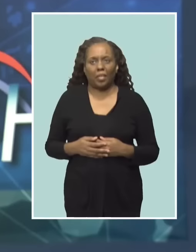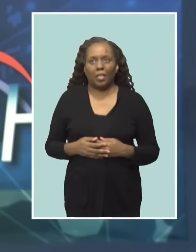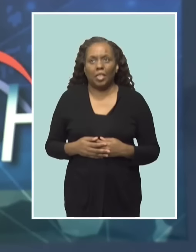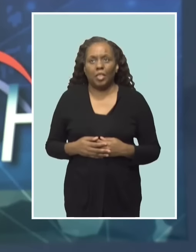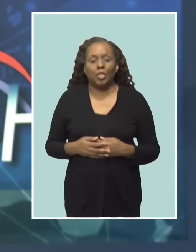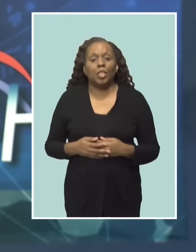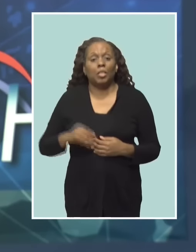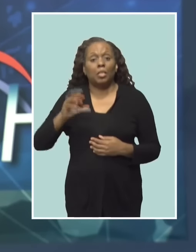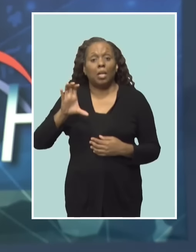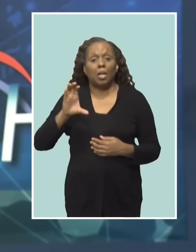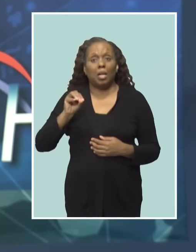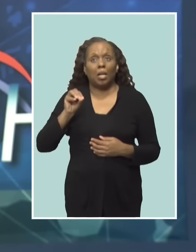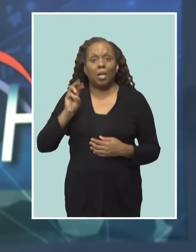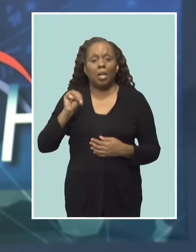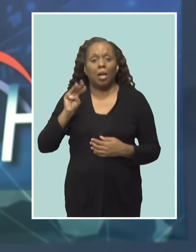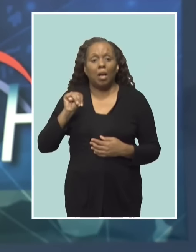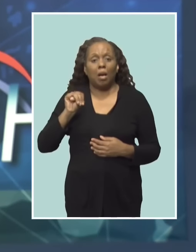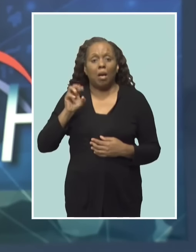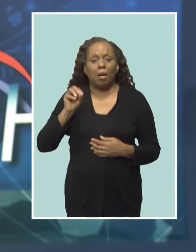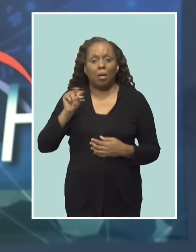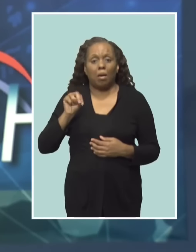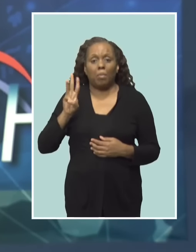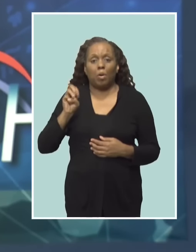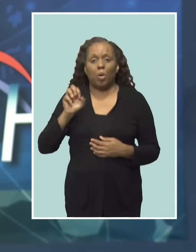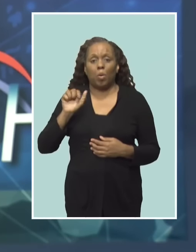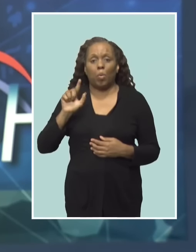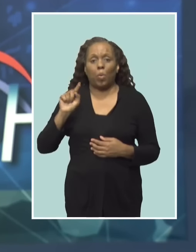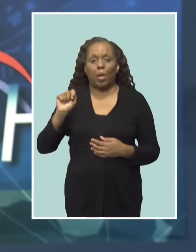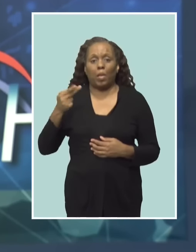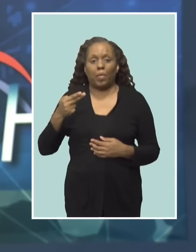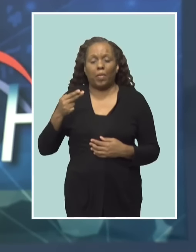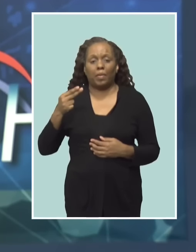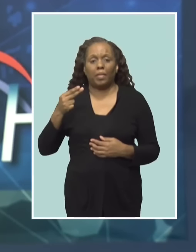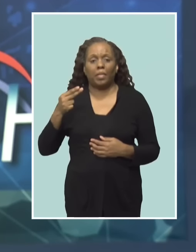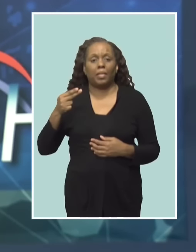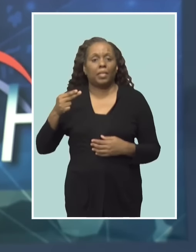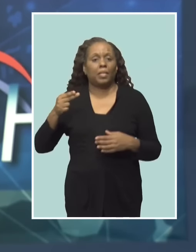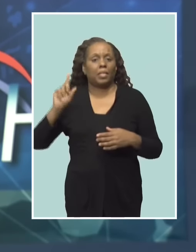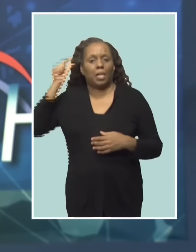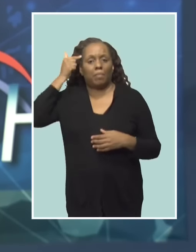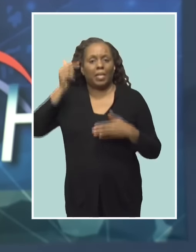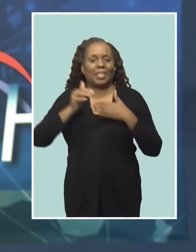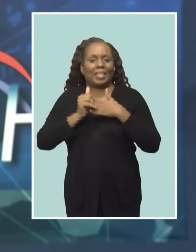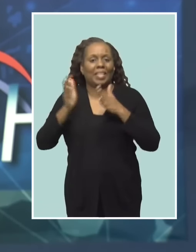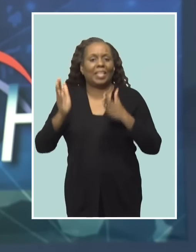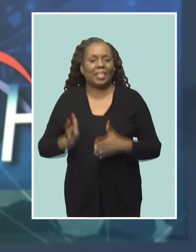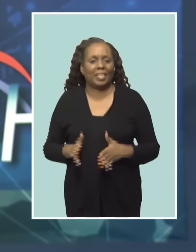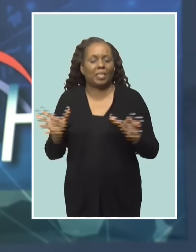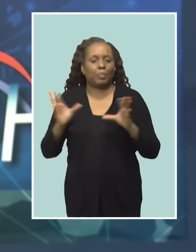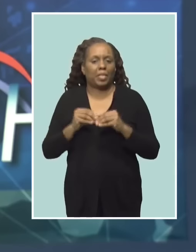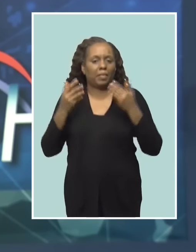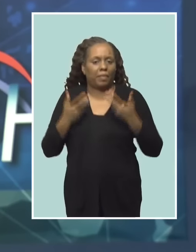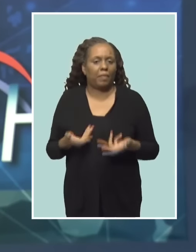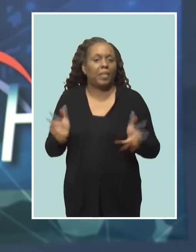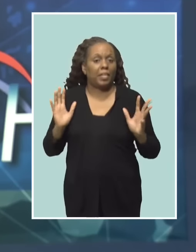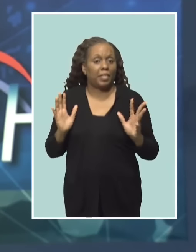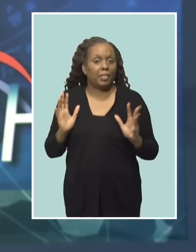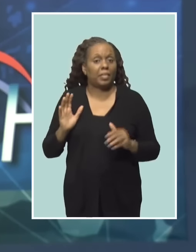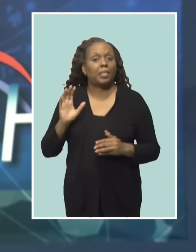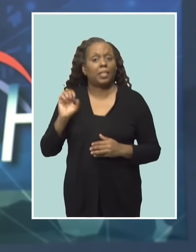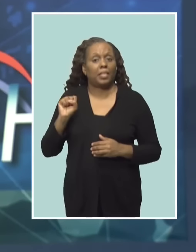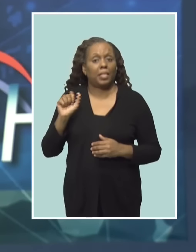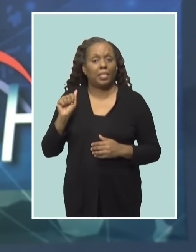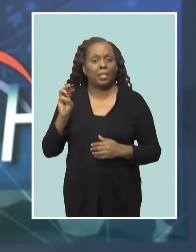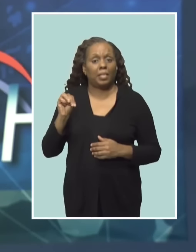The Commonwealth Heads of Government meeting concluded in Samoa with leaders reaffirming their commitment to tackling